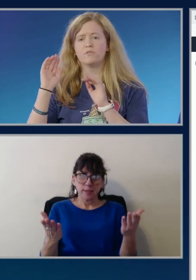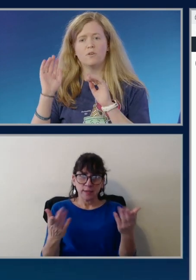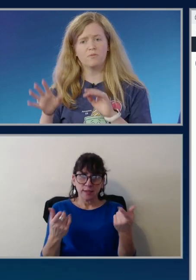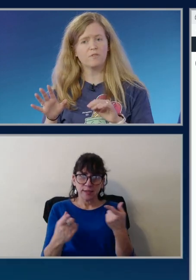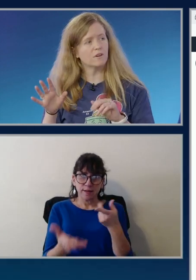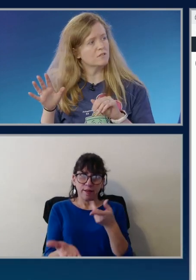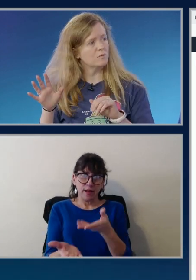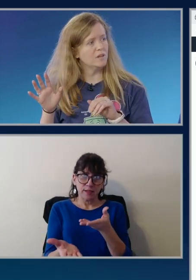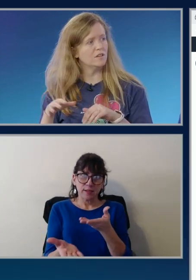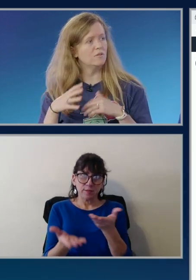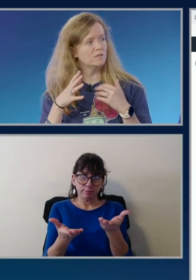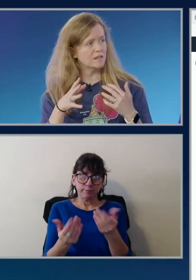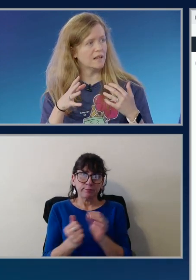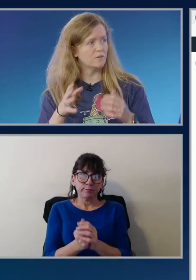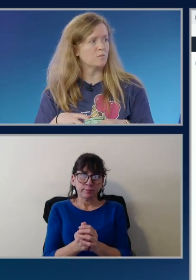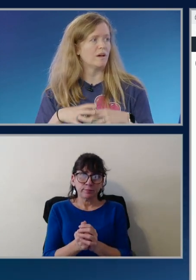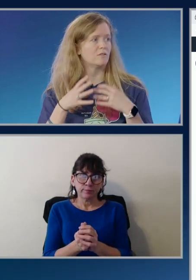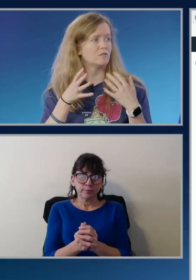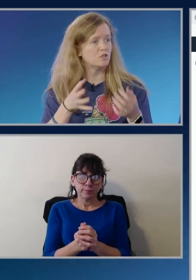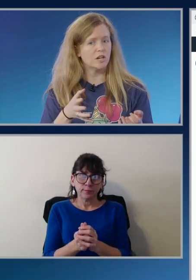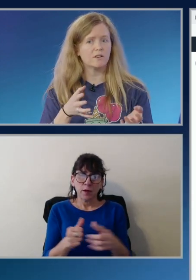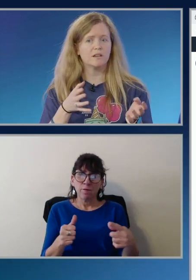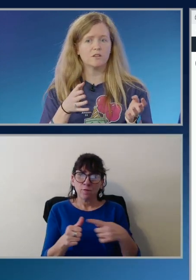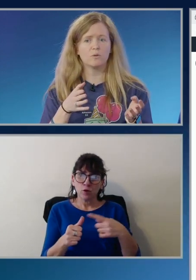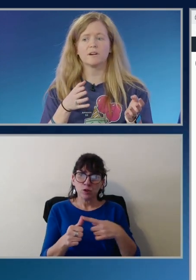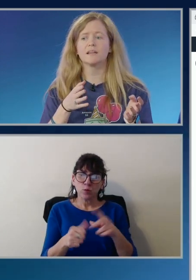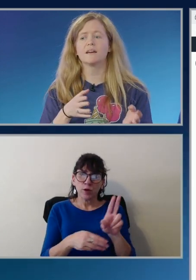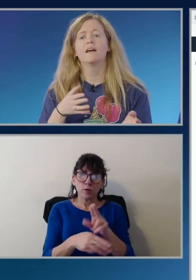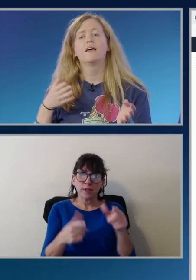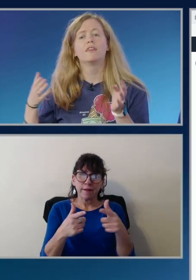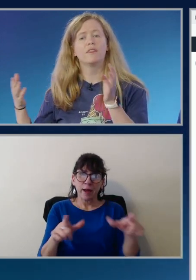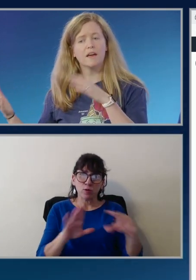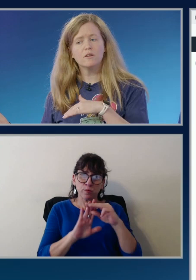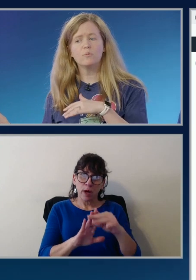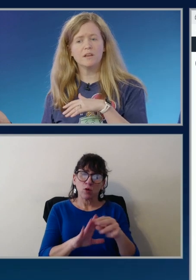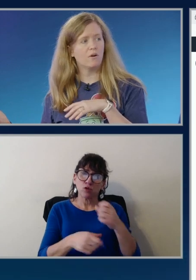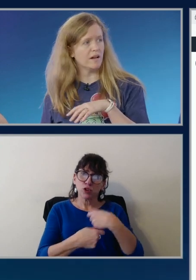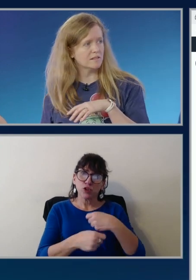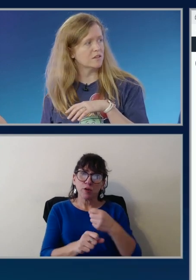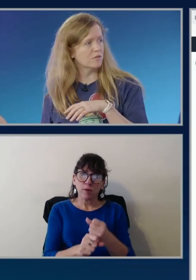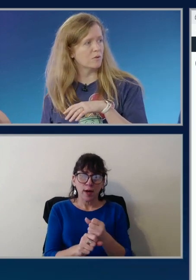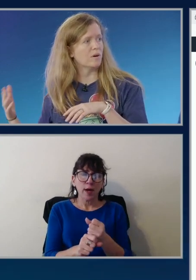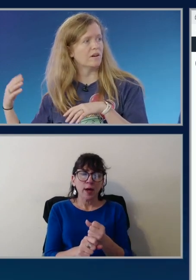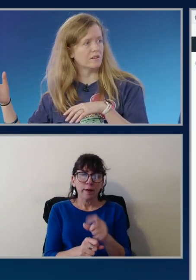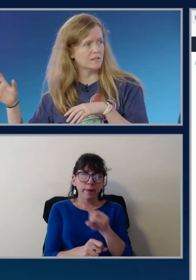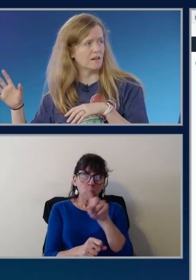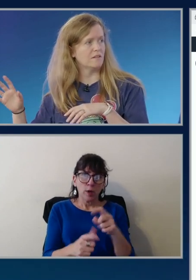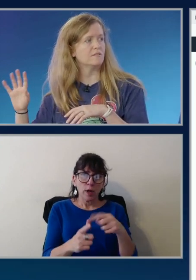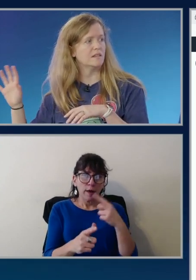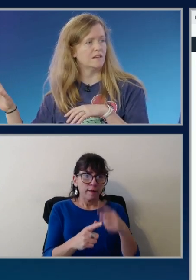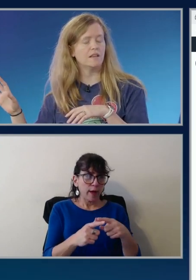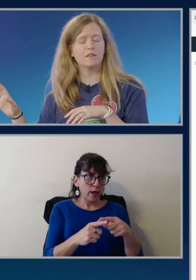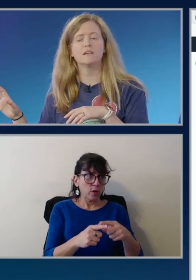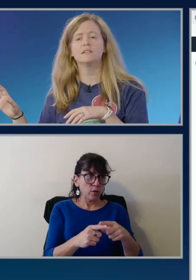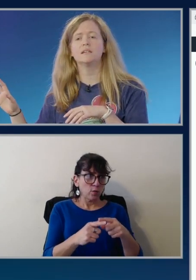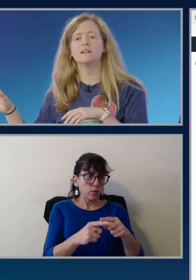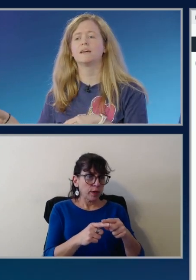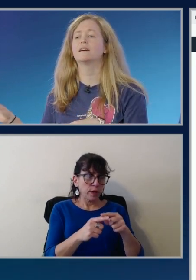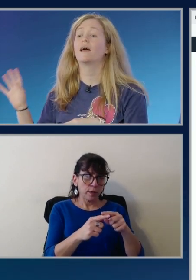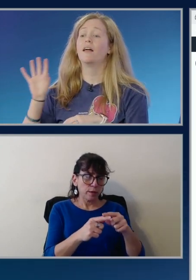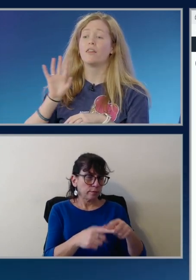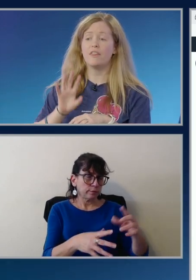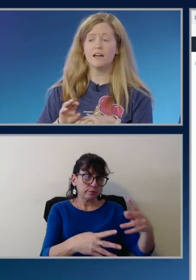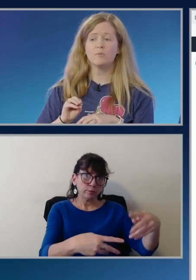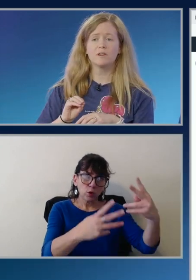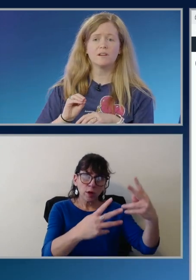so first we use the language model to generate the query. Then we go execute the query ourselves in the Athena data